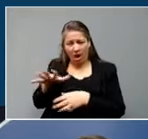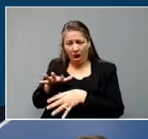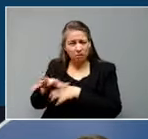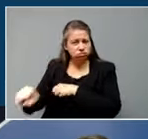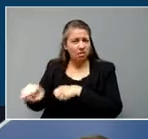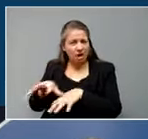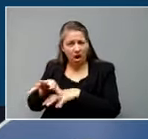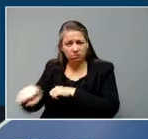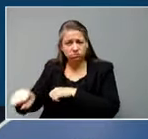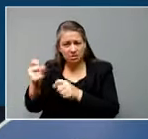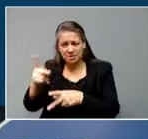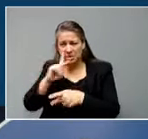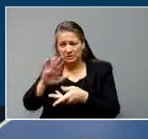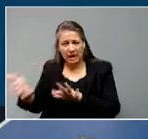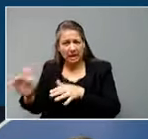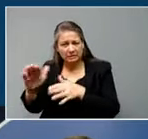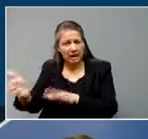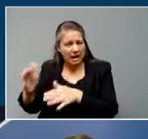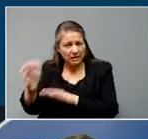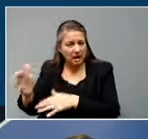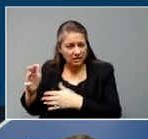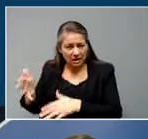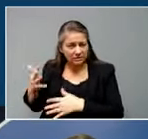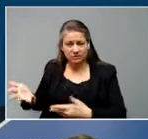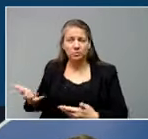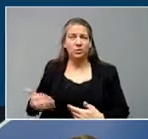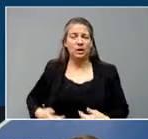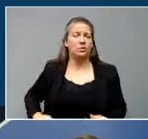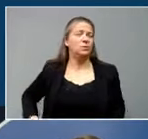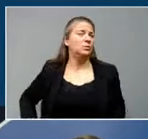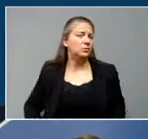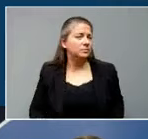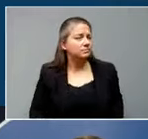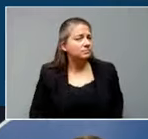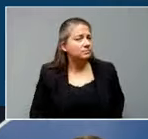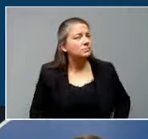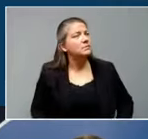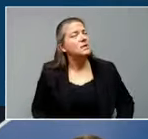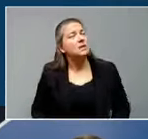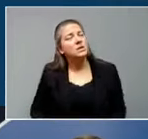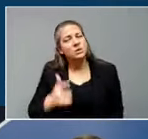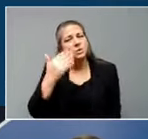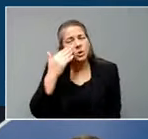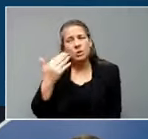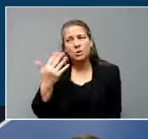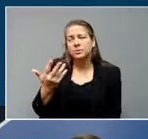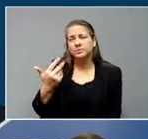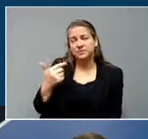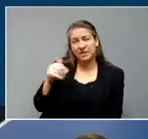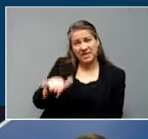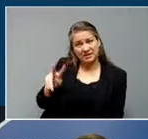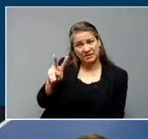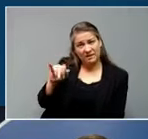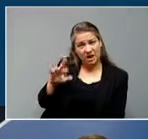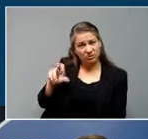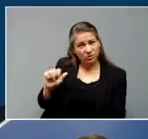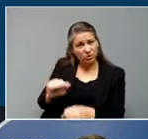loss, it has a tendency, along with the period that we have been at war with this virus, to make us